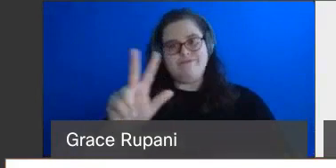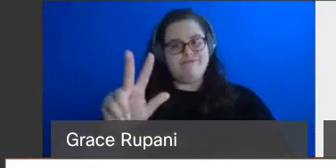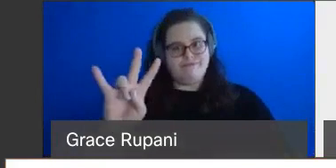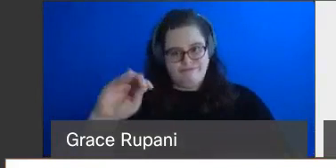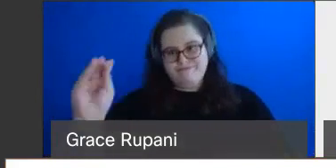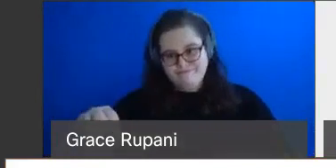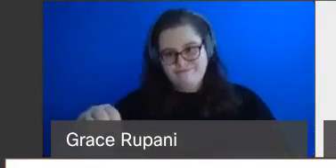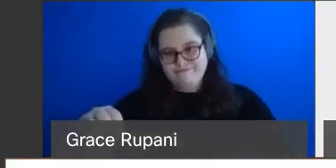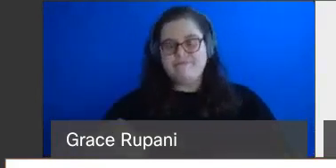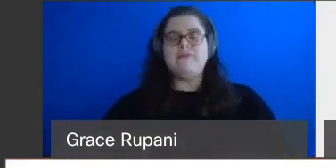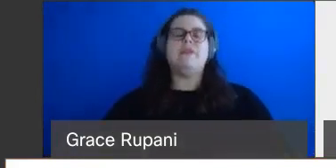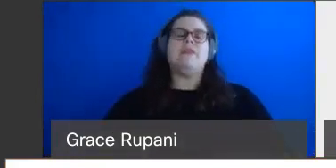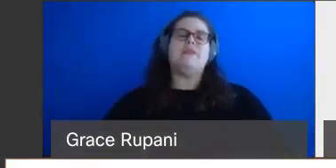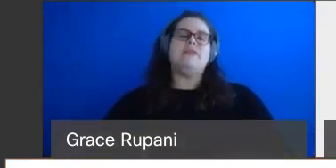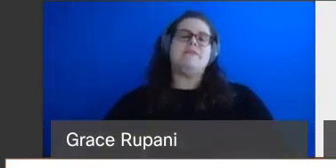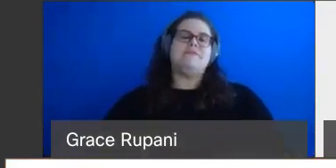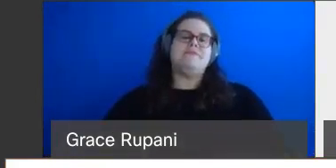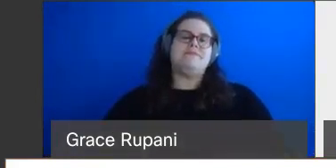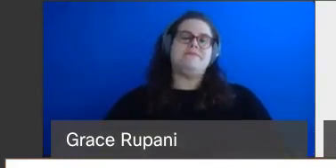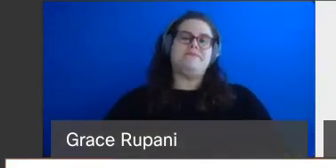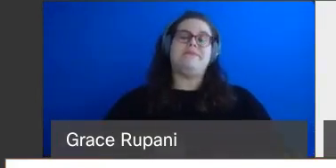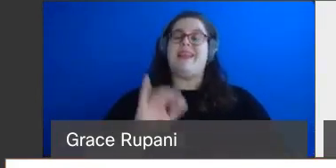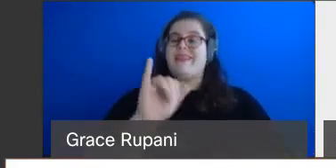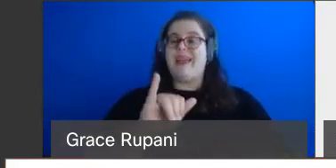total, 111 people